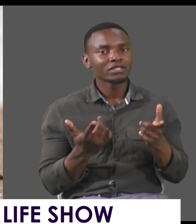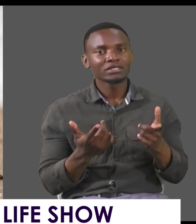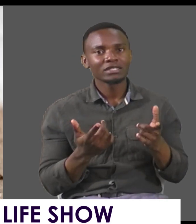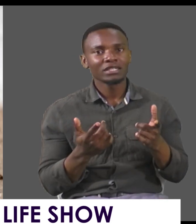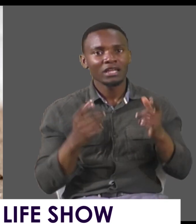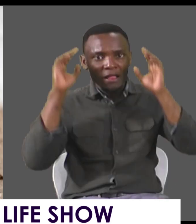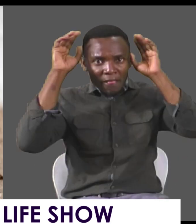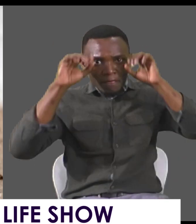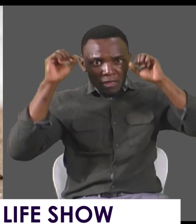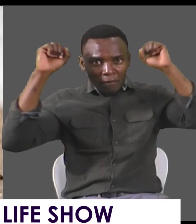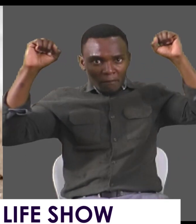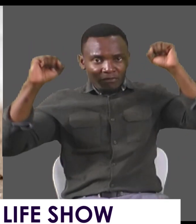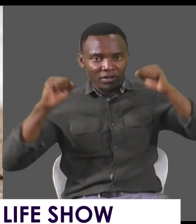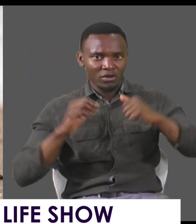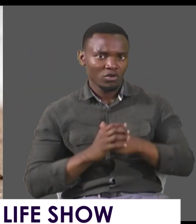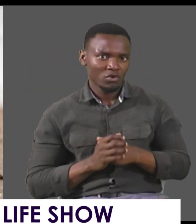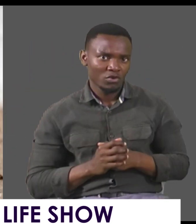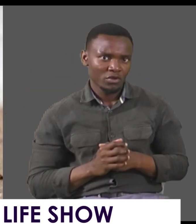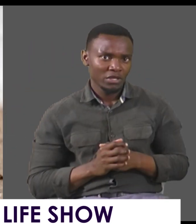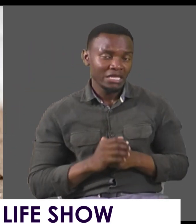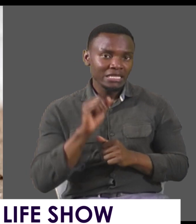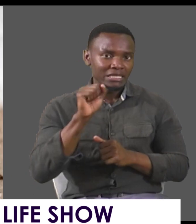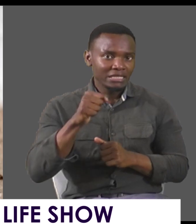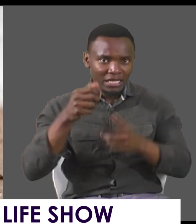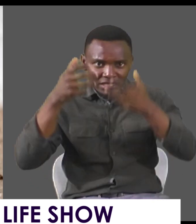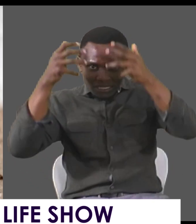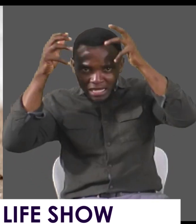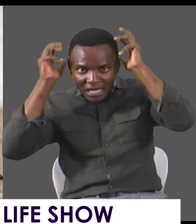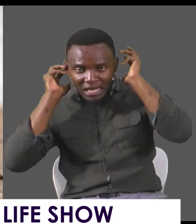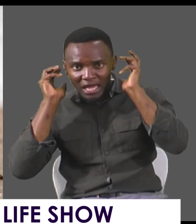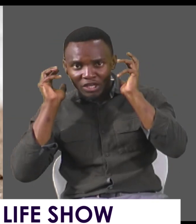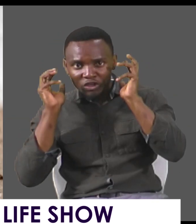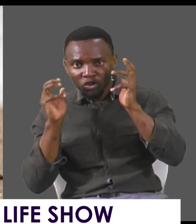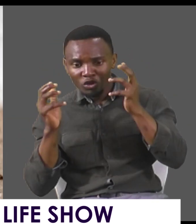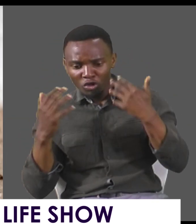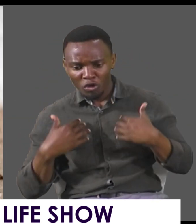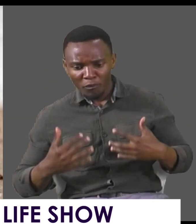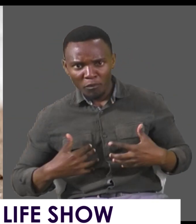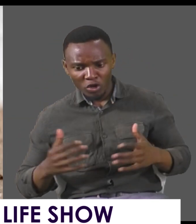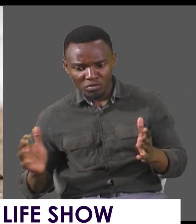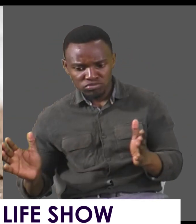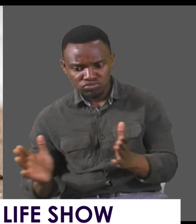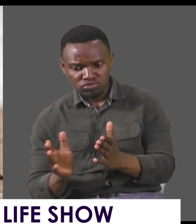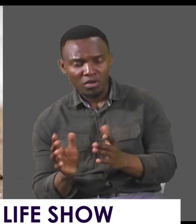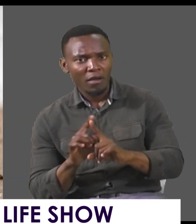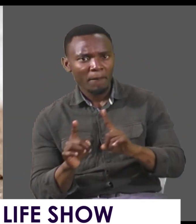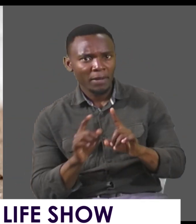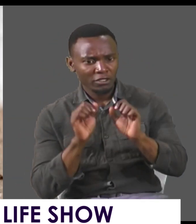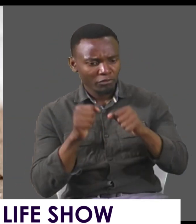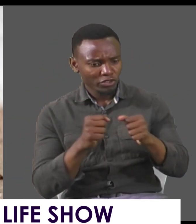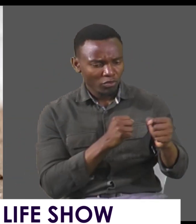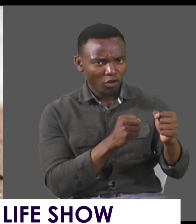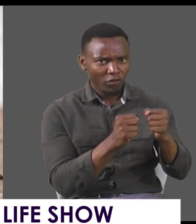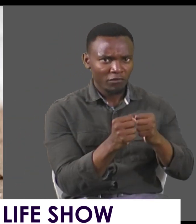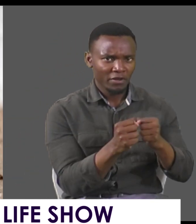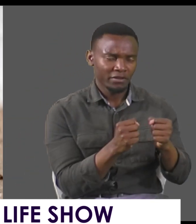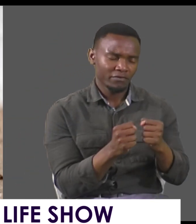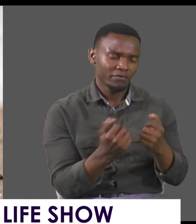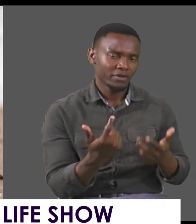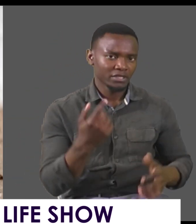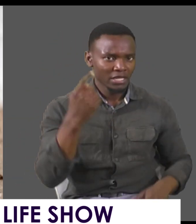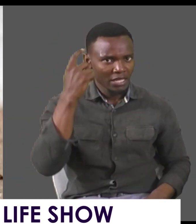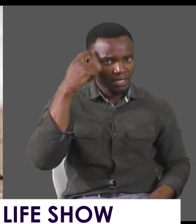down. Despite the lion being smaller in size, it can fight that battle of the